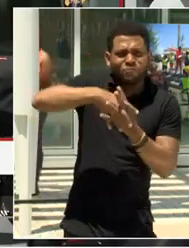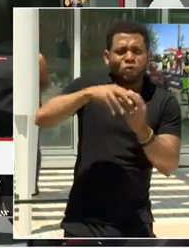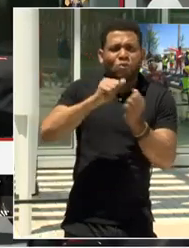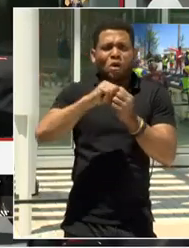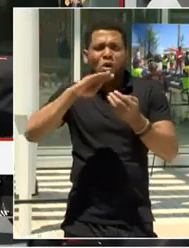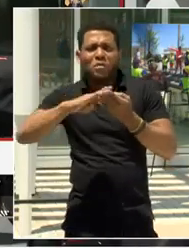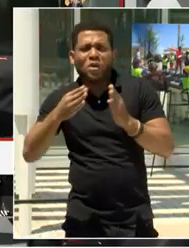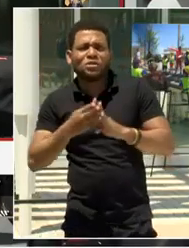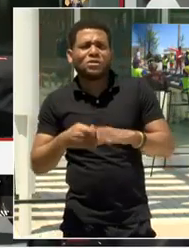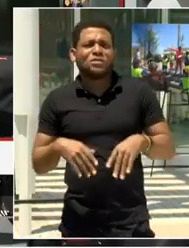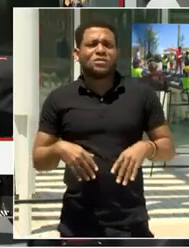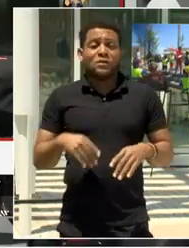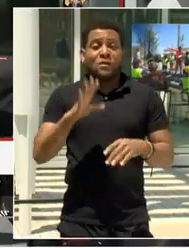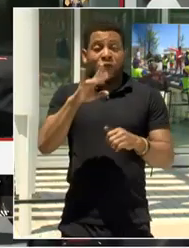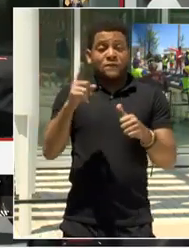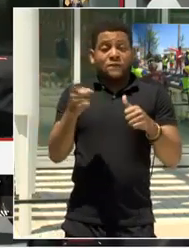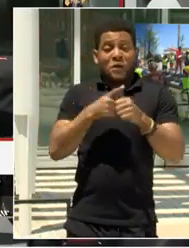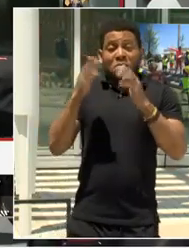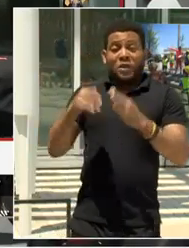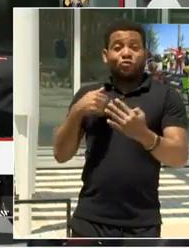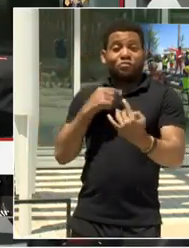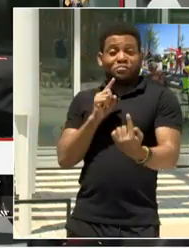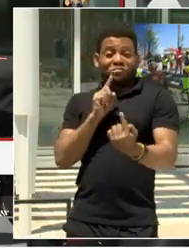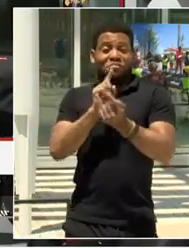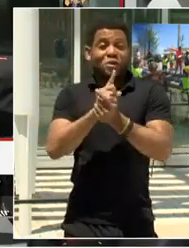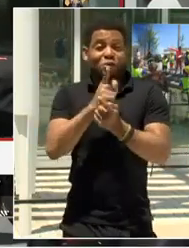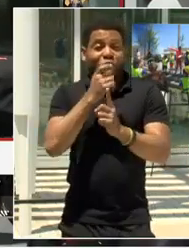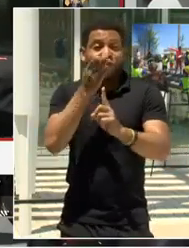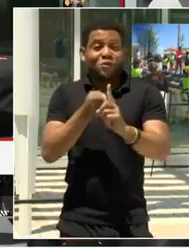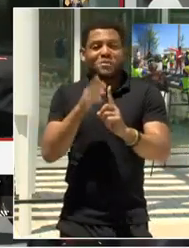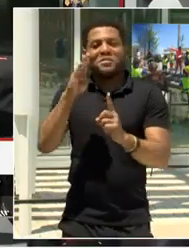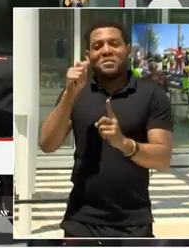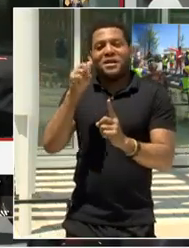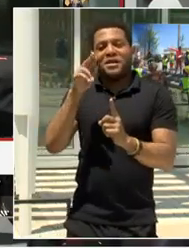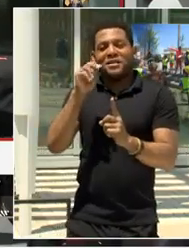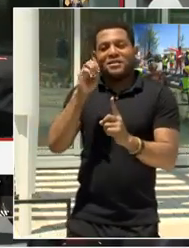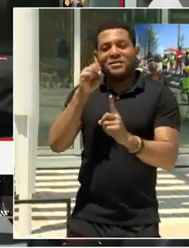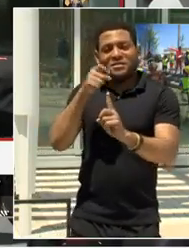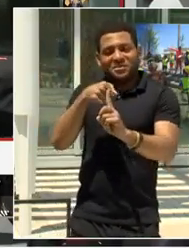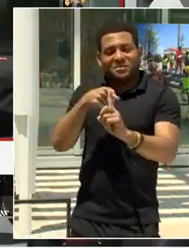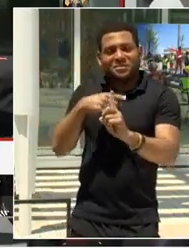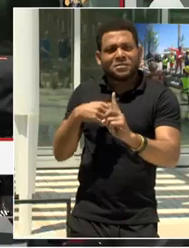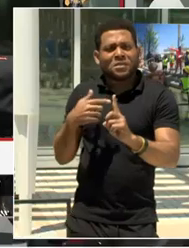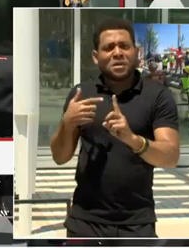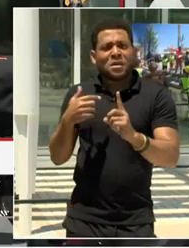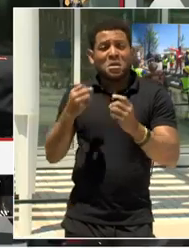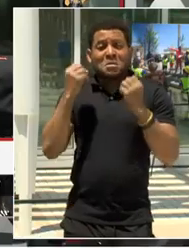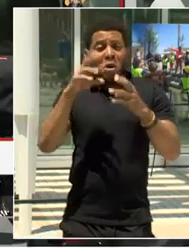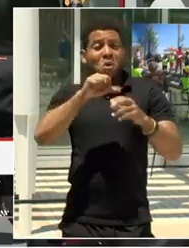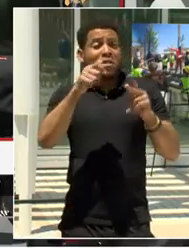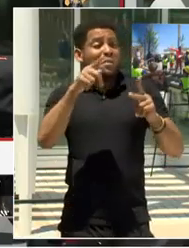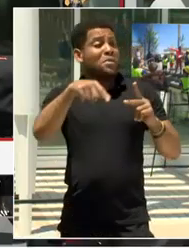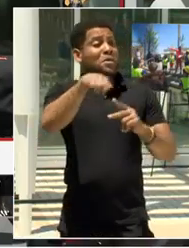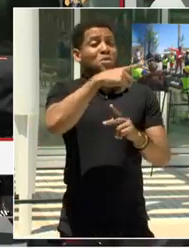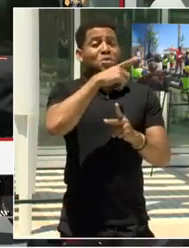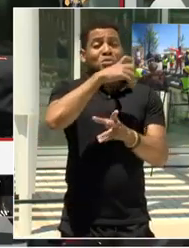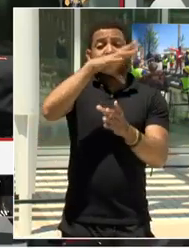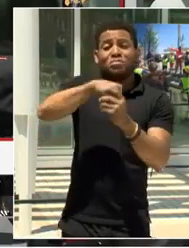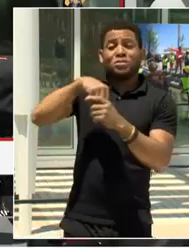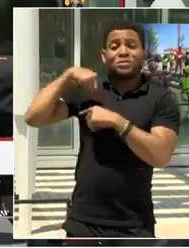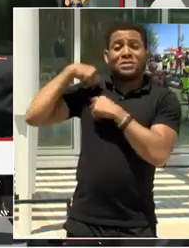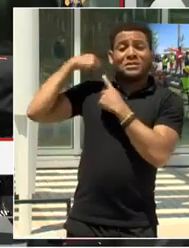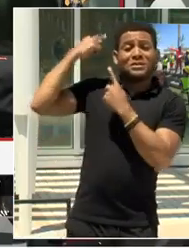Commissioner Diane Barnes. There are also a number of people who've been involved well before I was on the council over